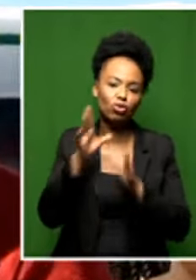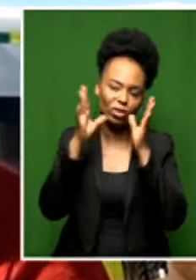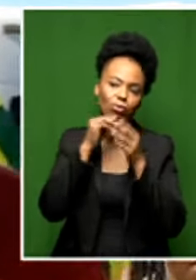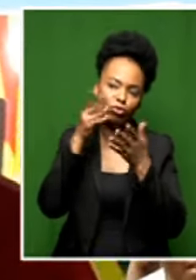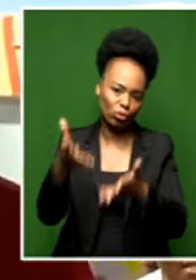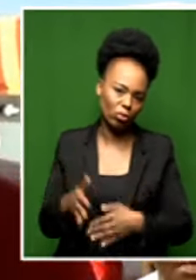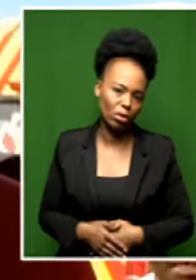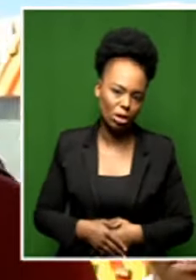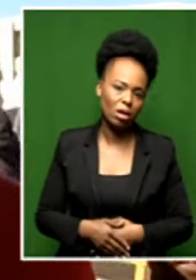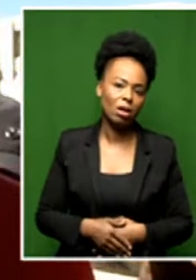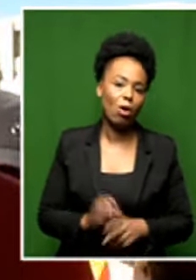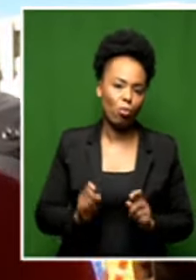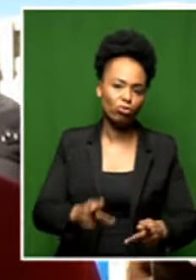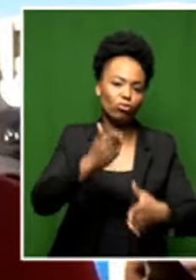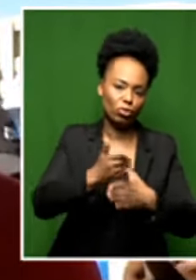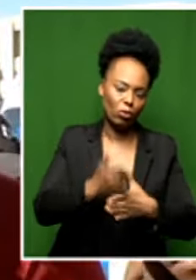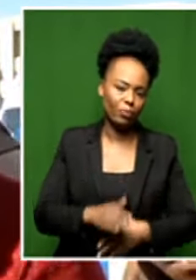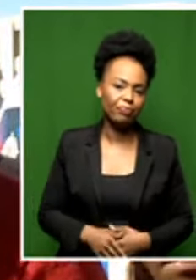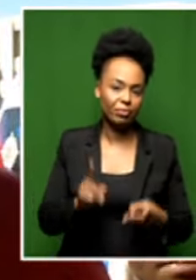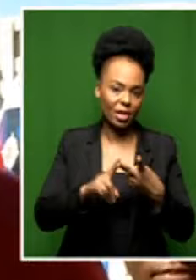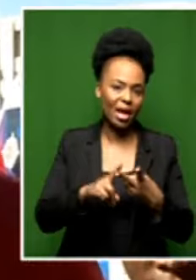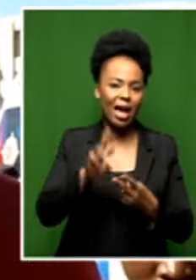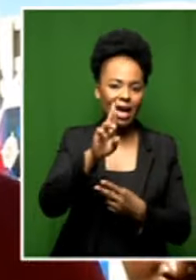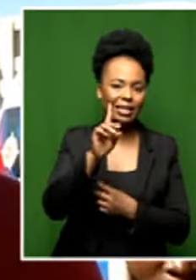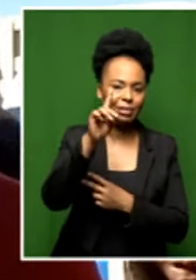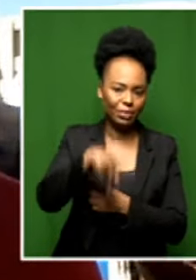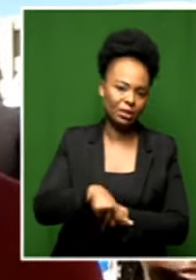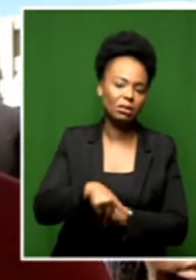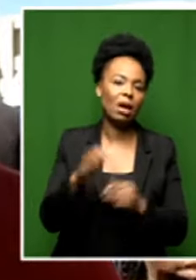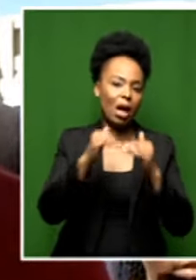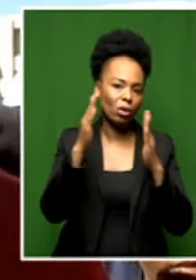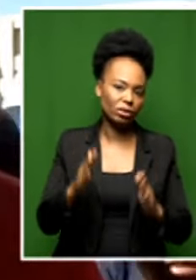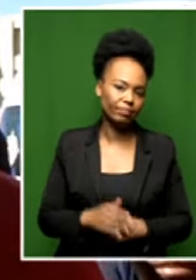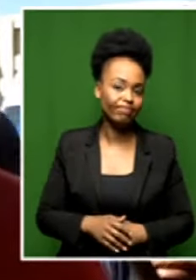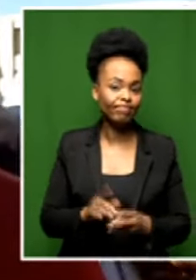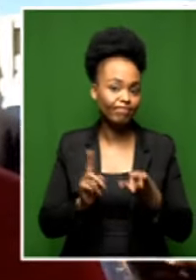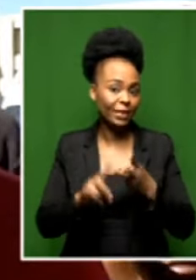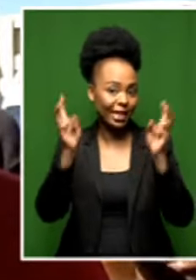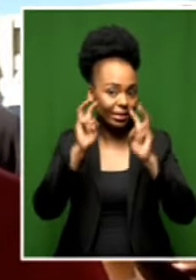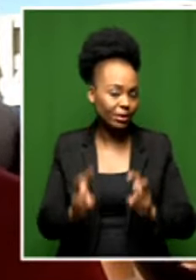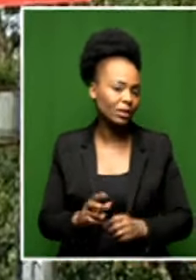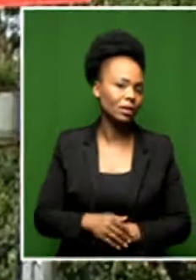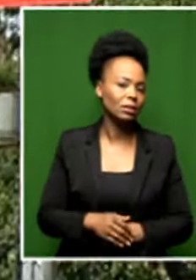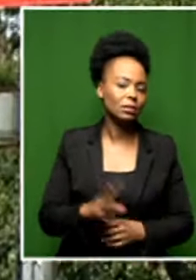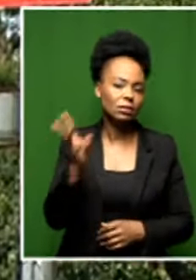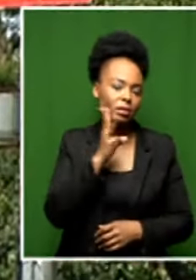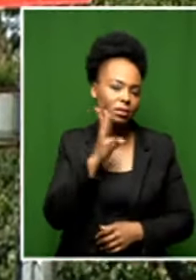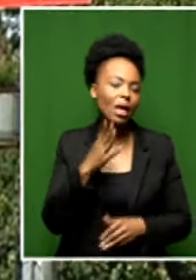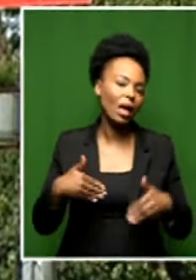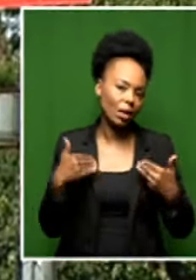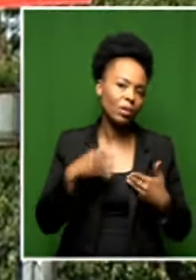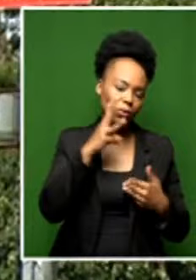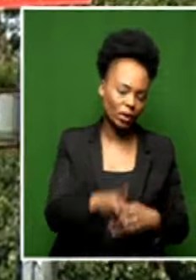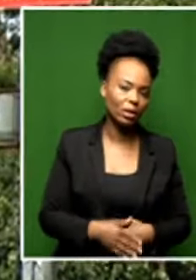creations, good RDP houses, like electricity, water, will be happy. Malema